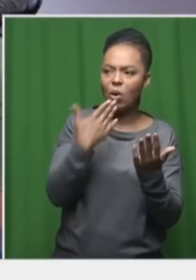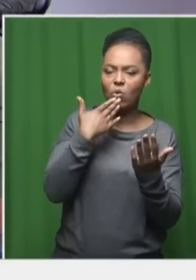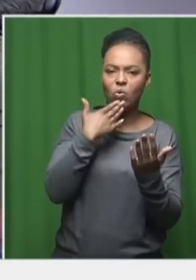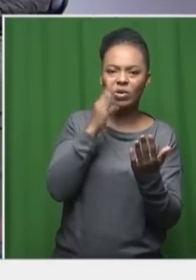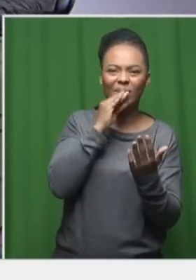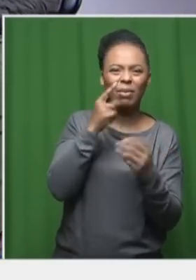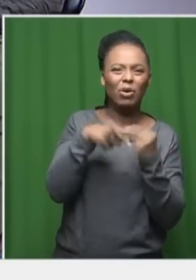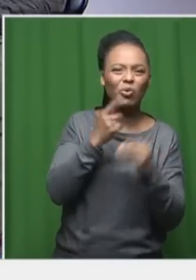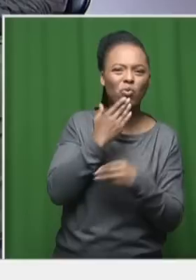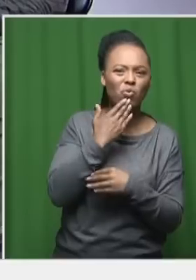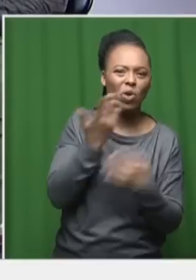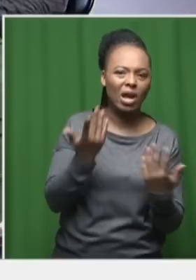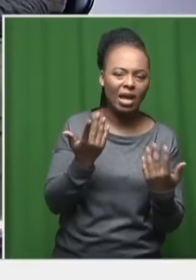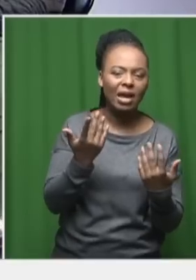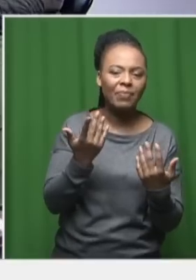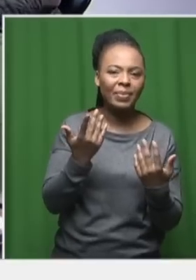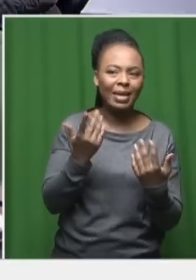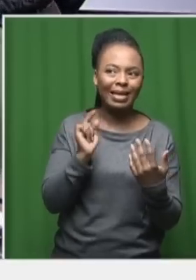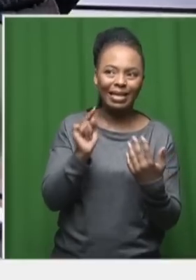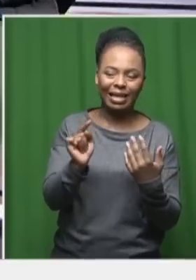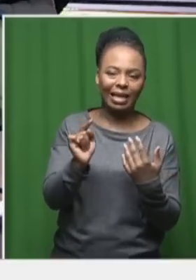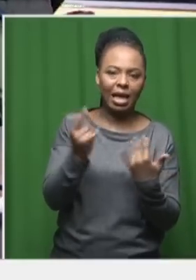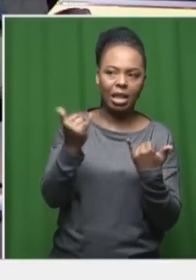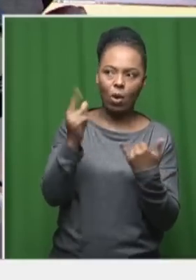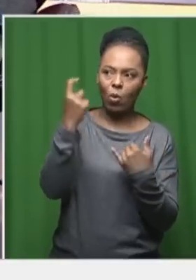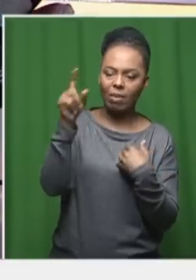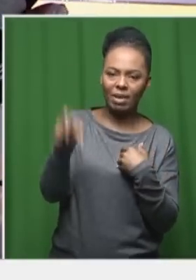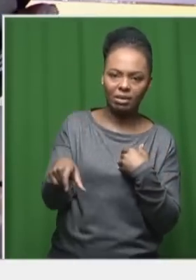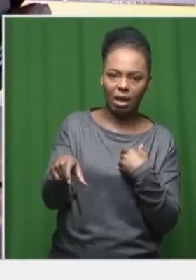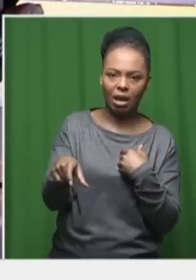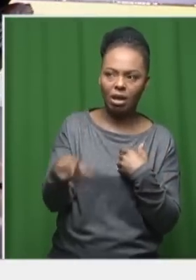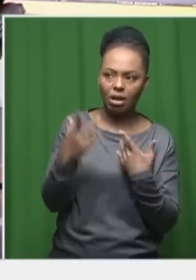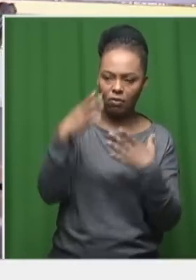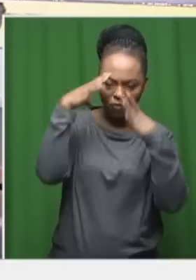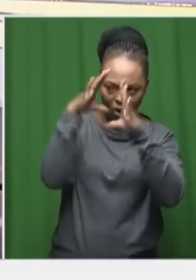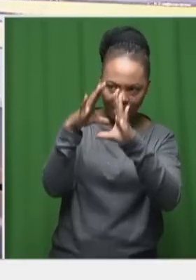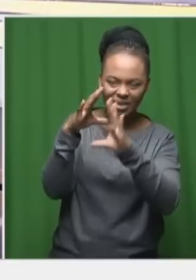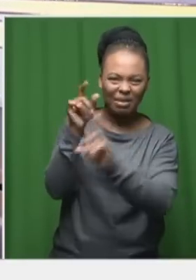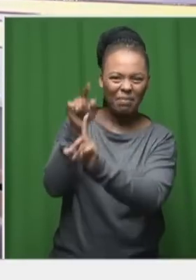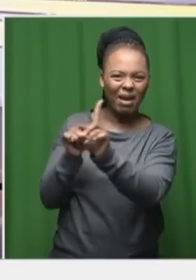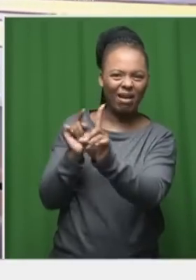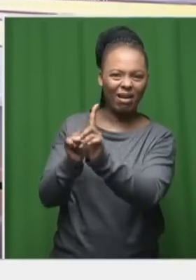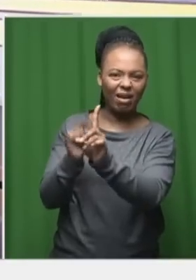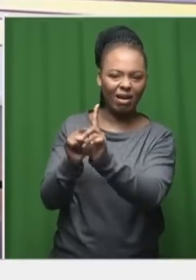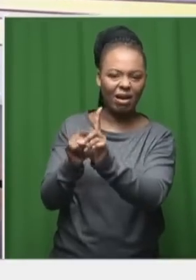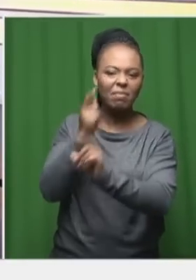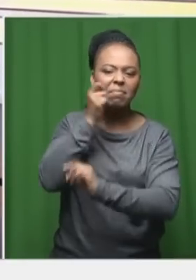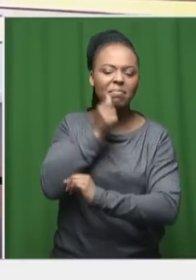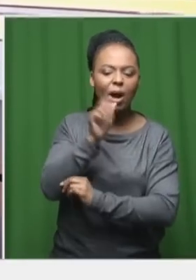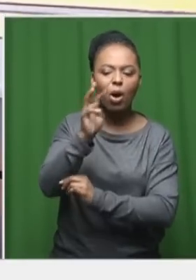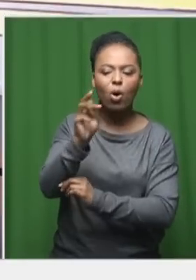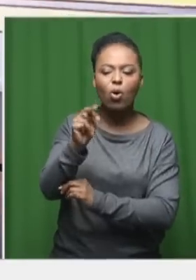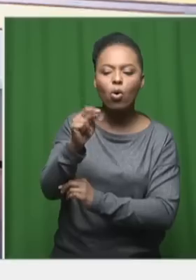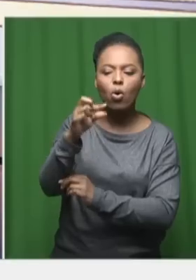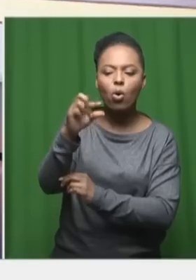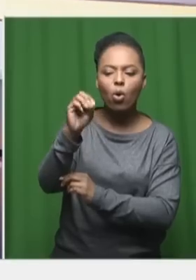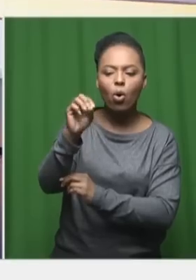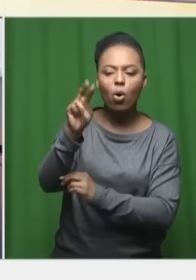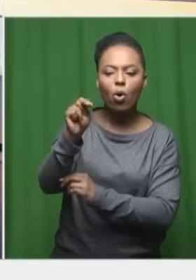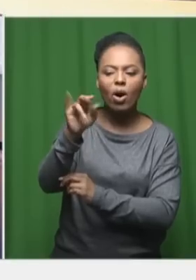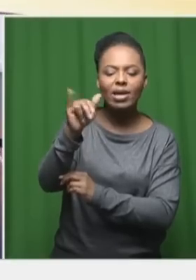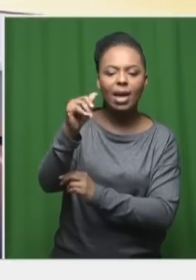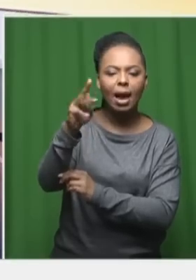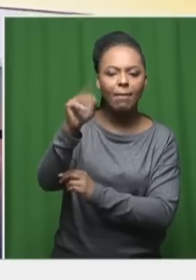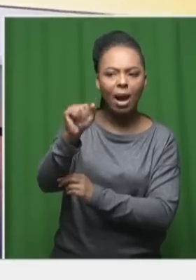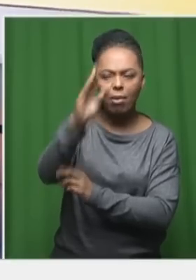Africa? The one guy I always cite, I think we should have really paid attention to what he said is Mr. Ngonyama. He said it quite clearly. I didn't go in